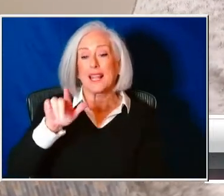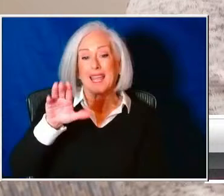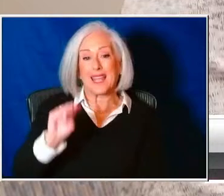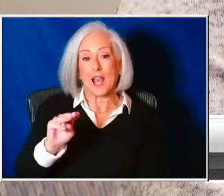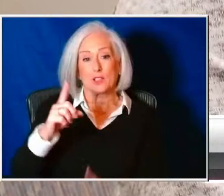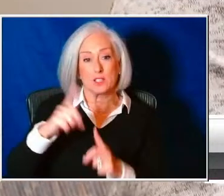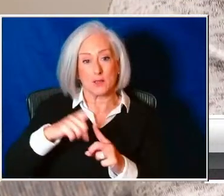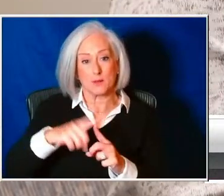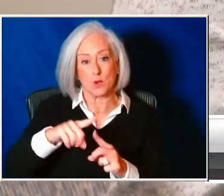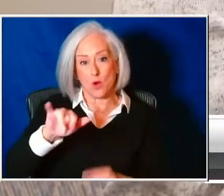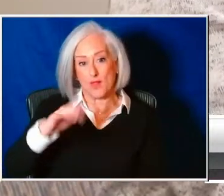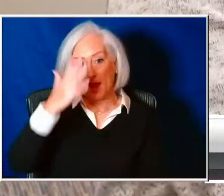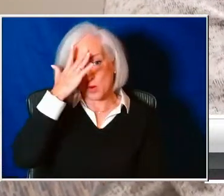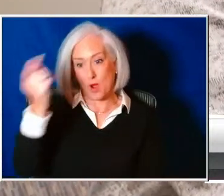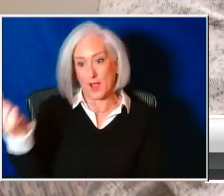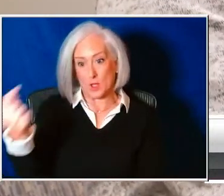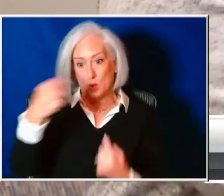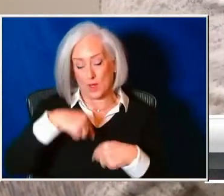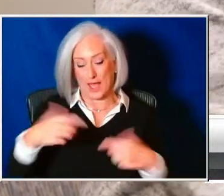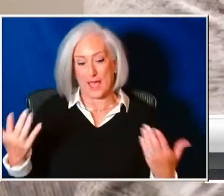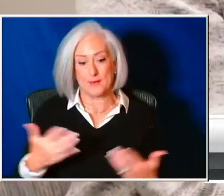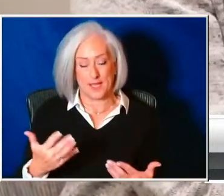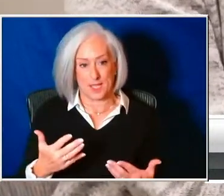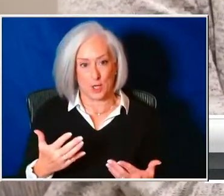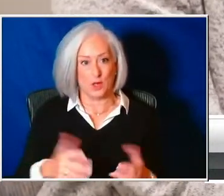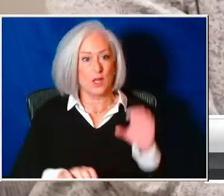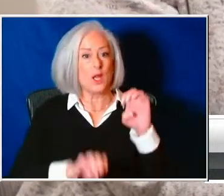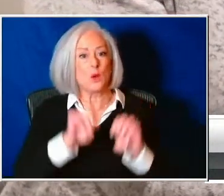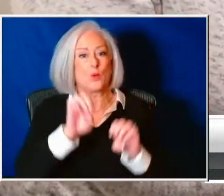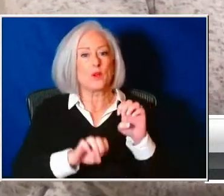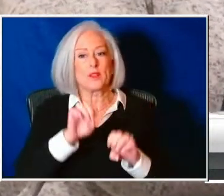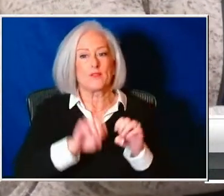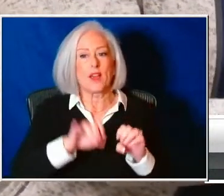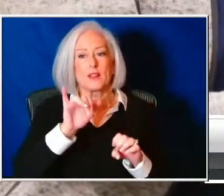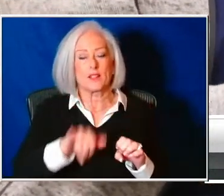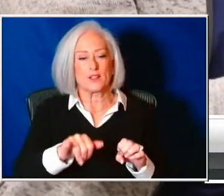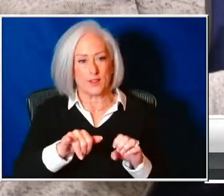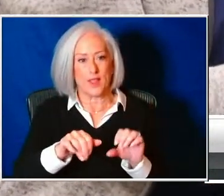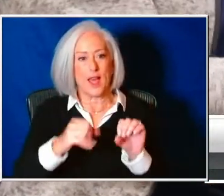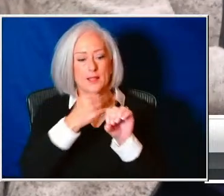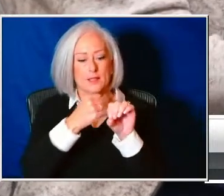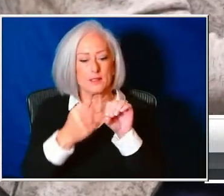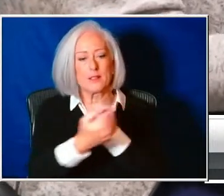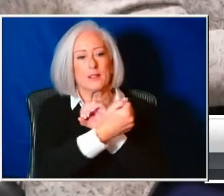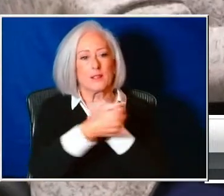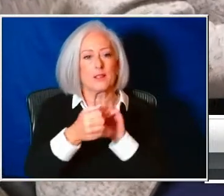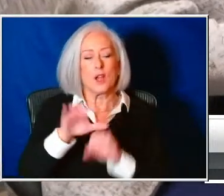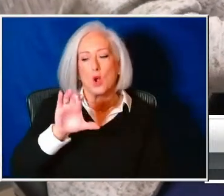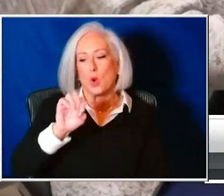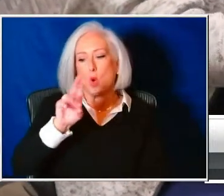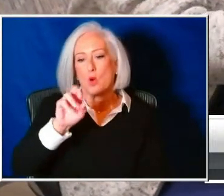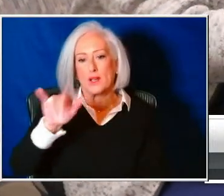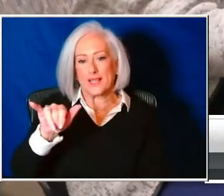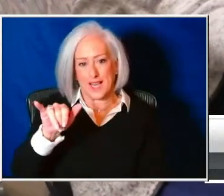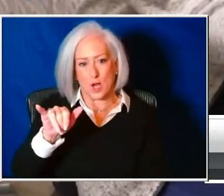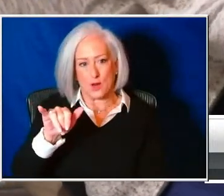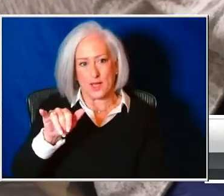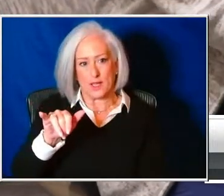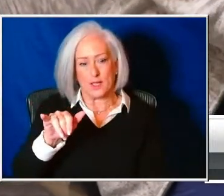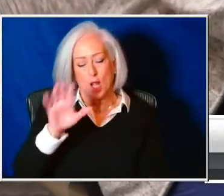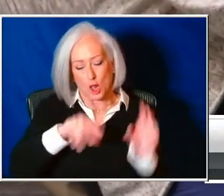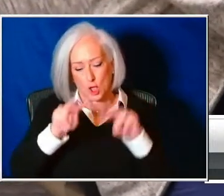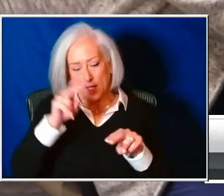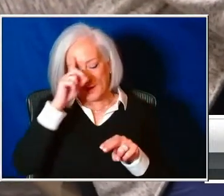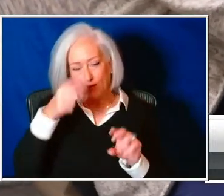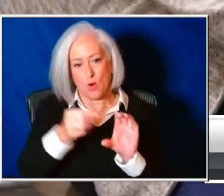here, so we evaluated those coronary arteries looking for that hard calcified plaque. Again, we call this your calcium score. So we total all